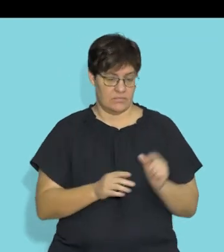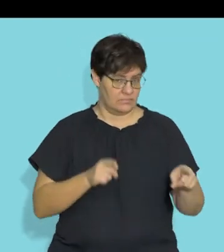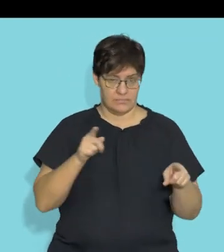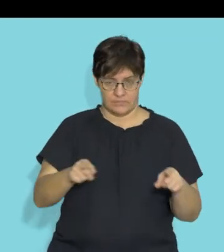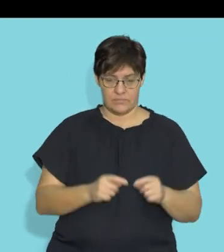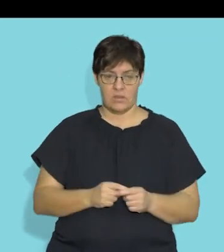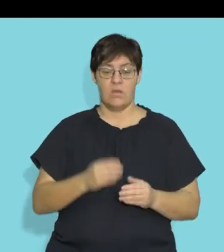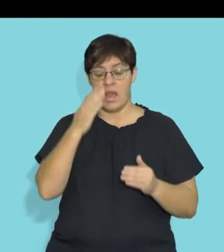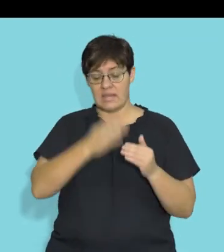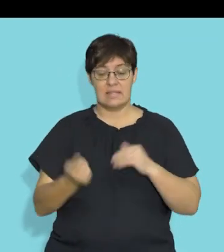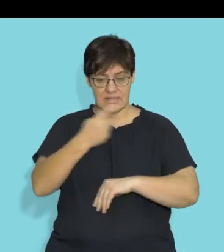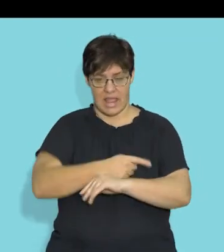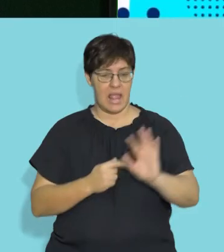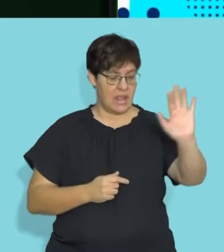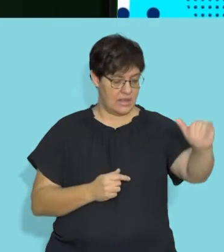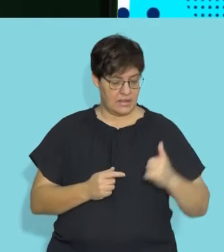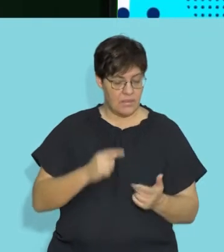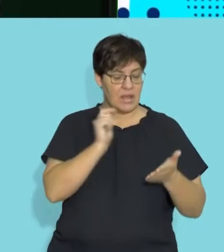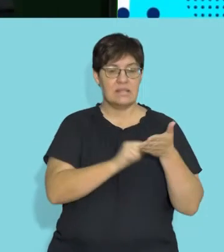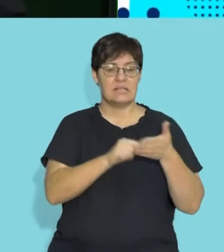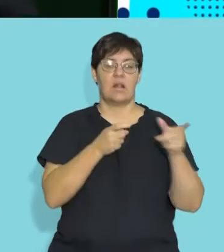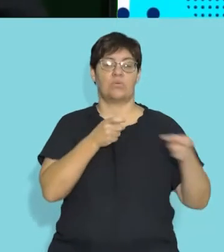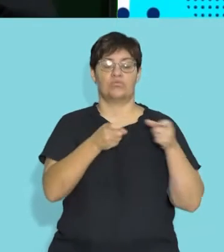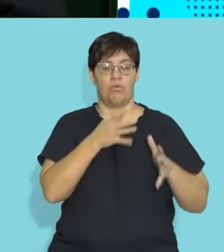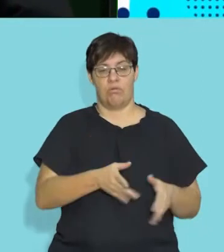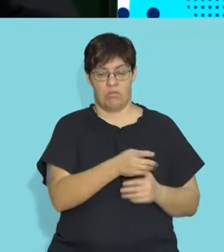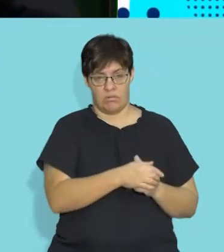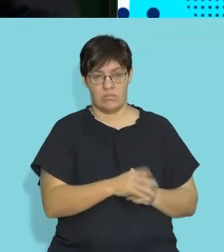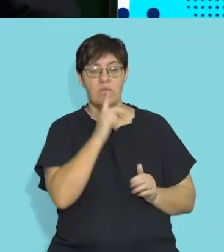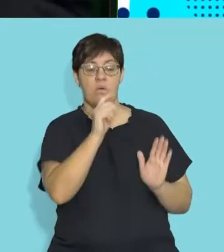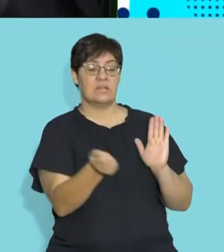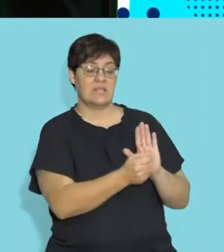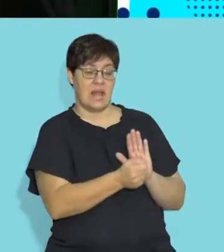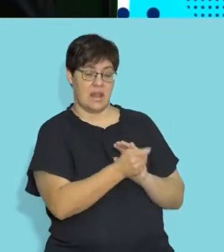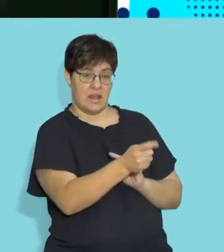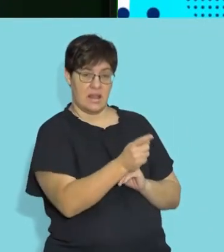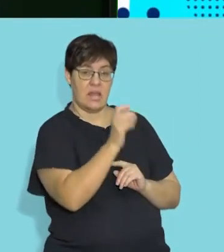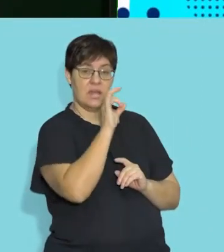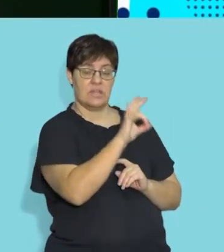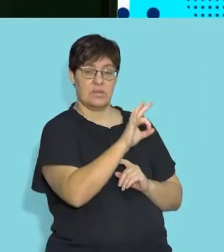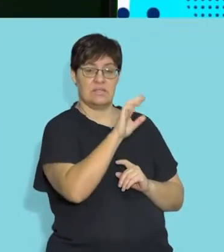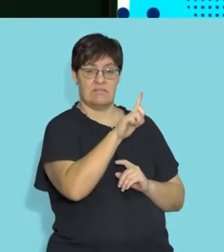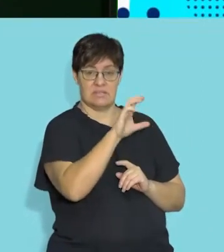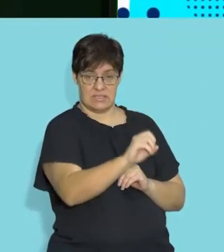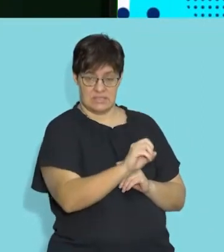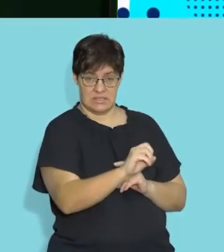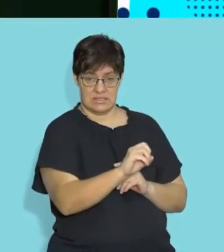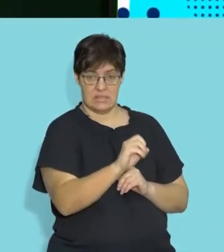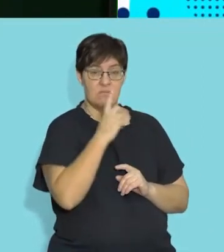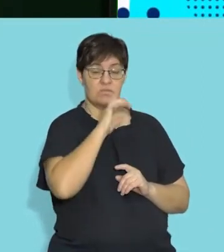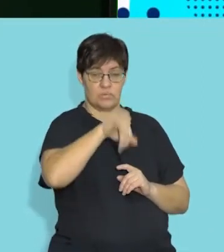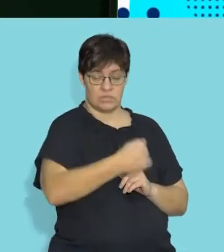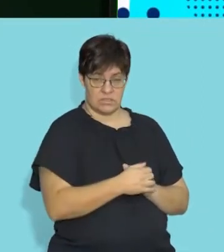In other words, at the end of the day, do a till control to say, right, you sold